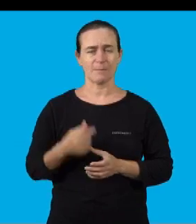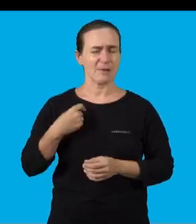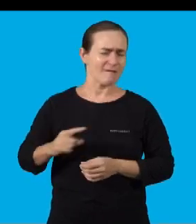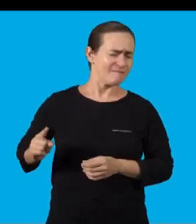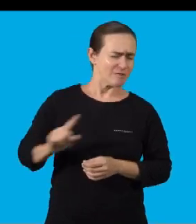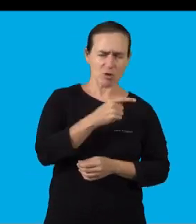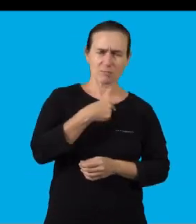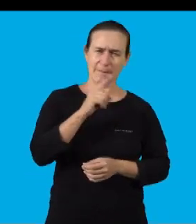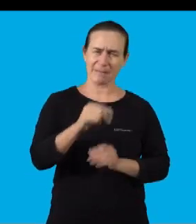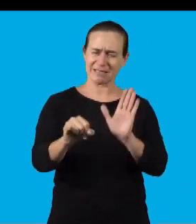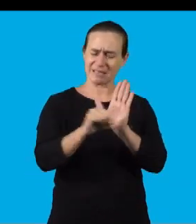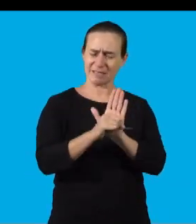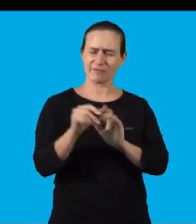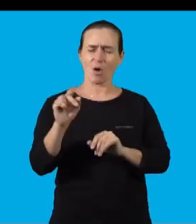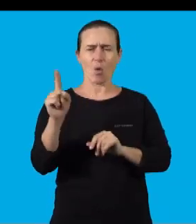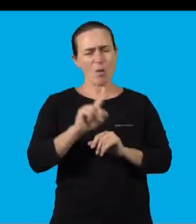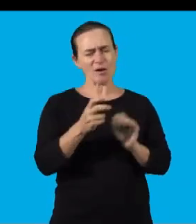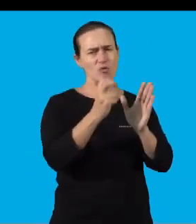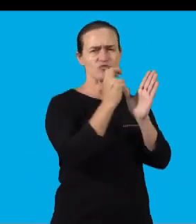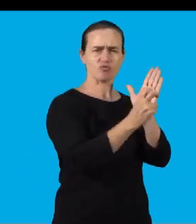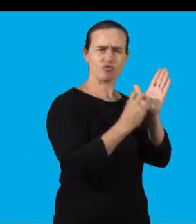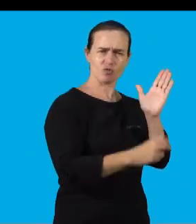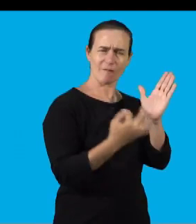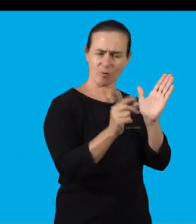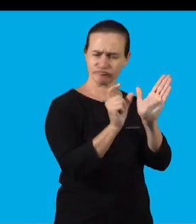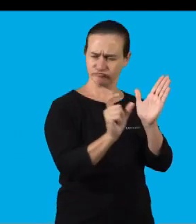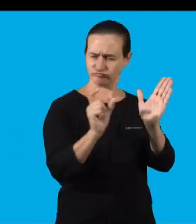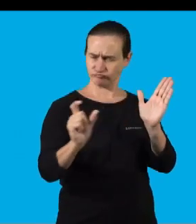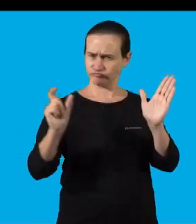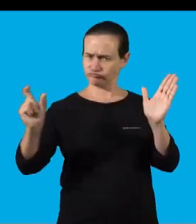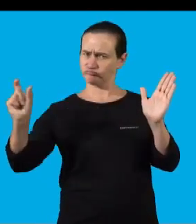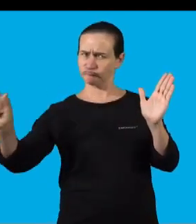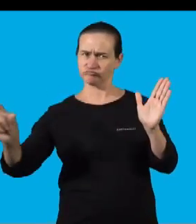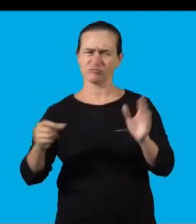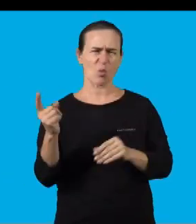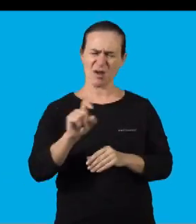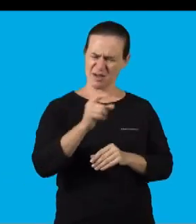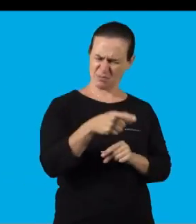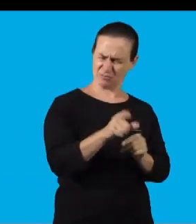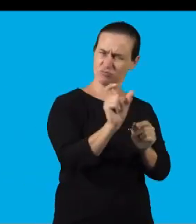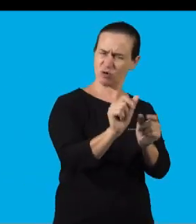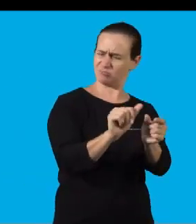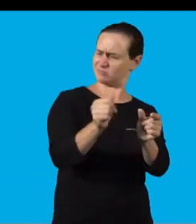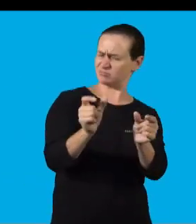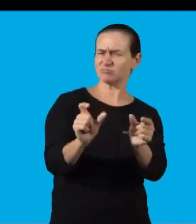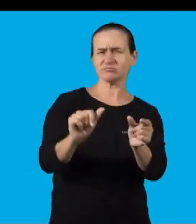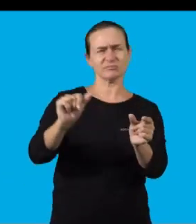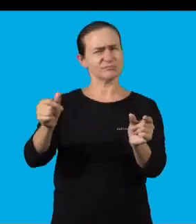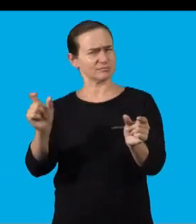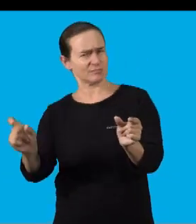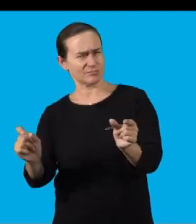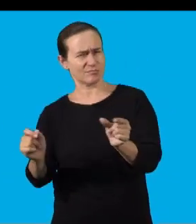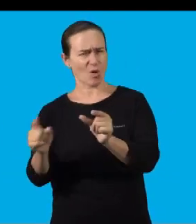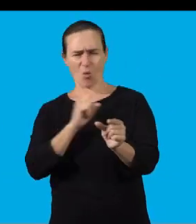to do is to find the rule between the terms. That is, we need to find that what is happening between the terms. How do we move